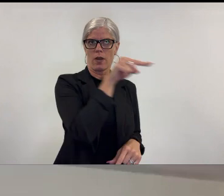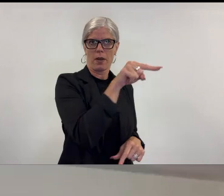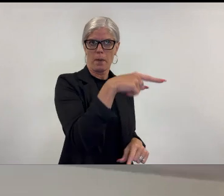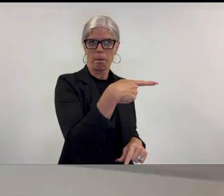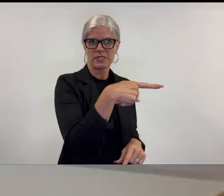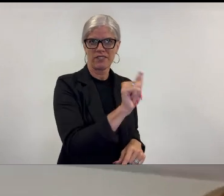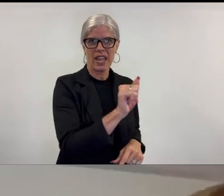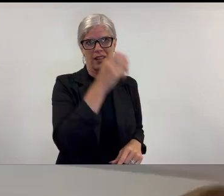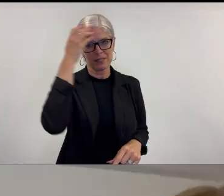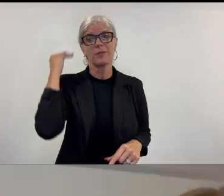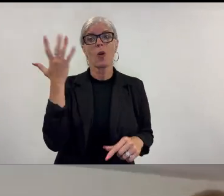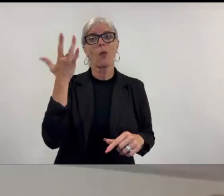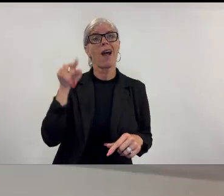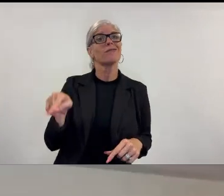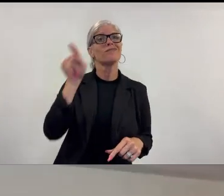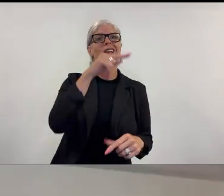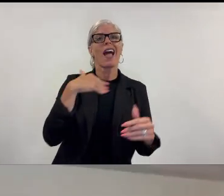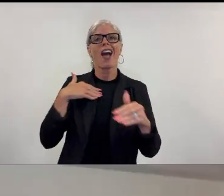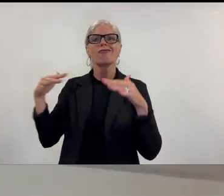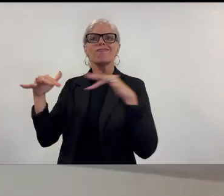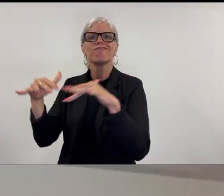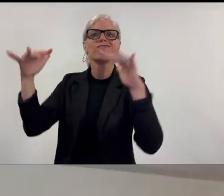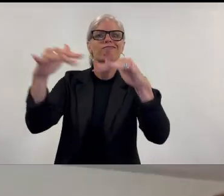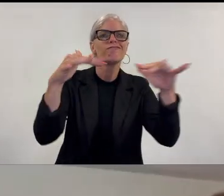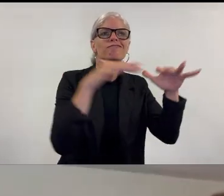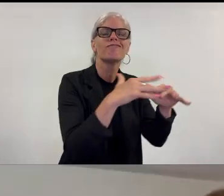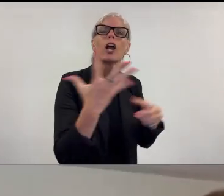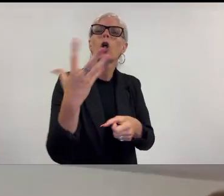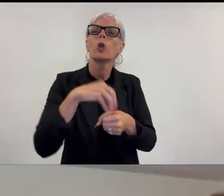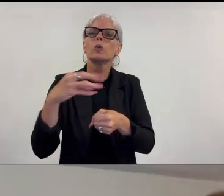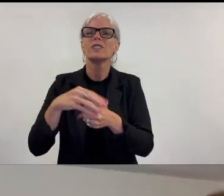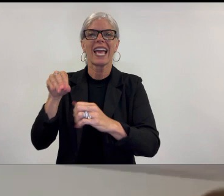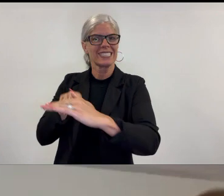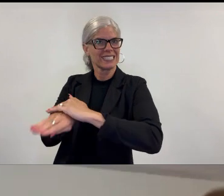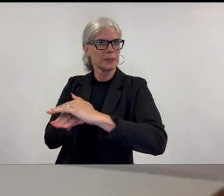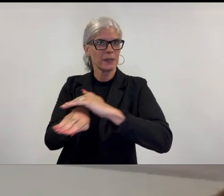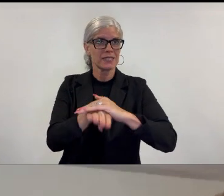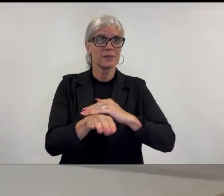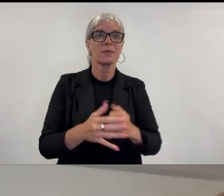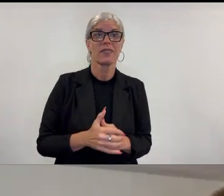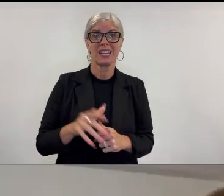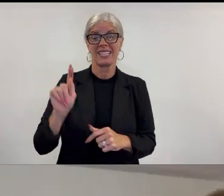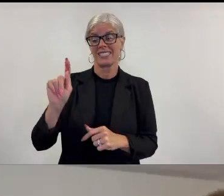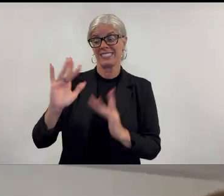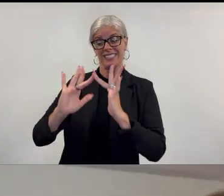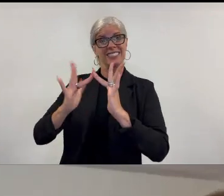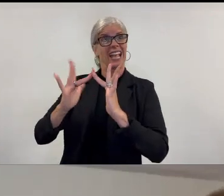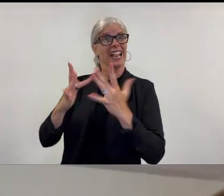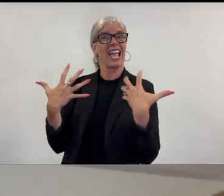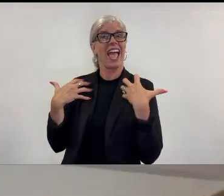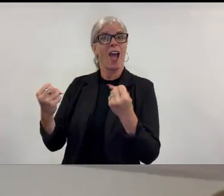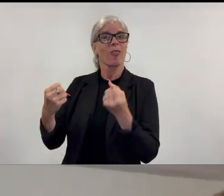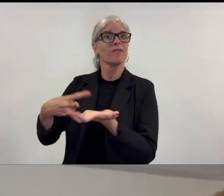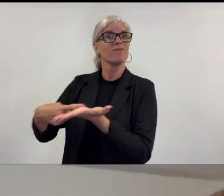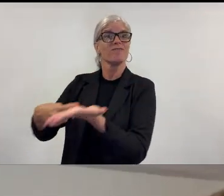for Pennsylvania. Those are areas of catchment, and in the spirit of inclusion and